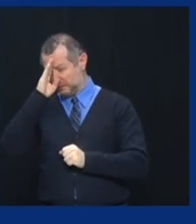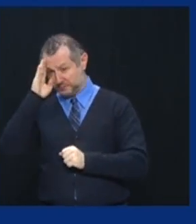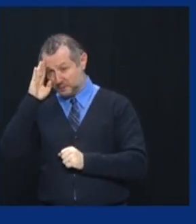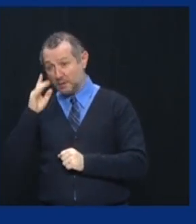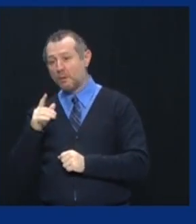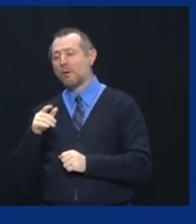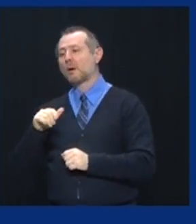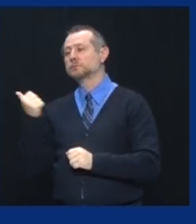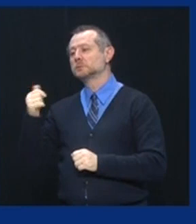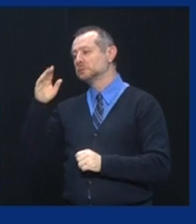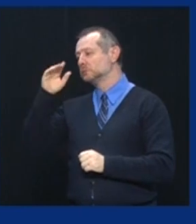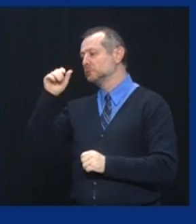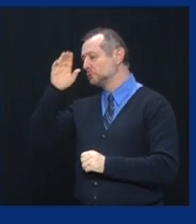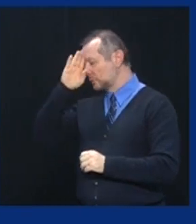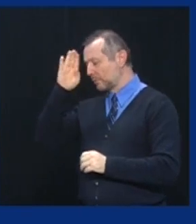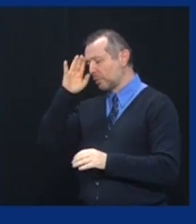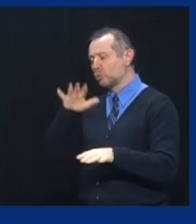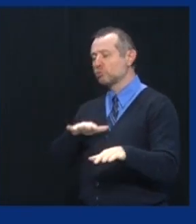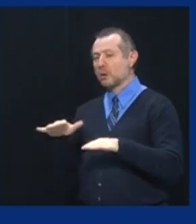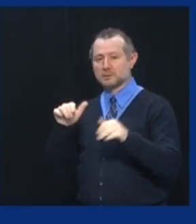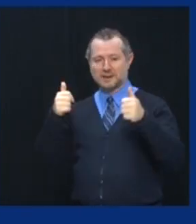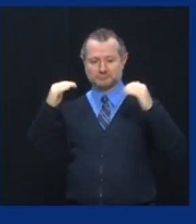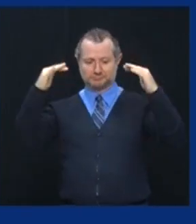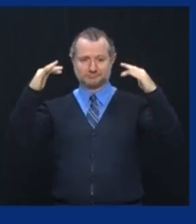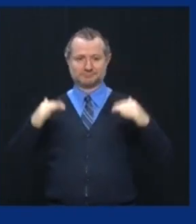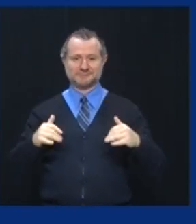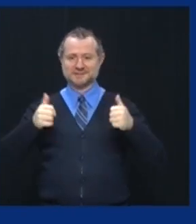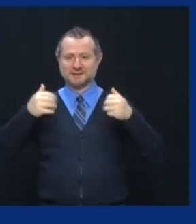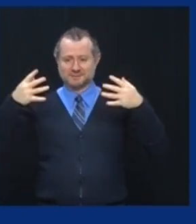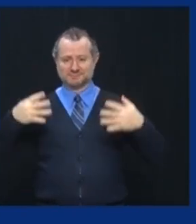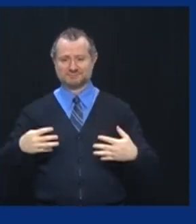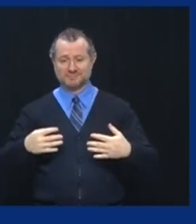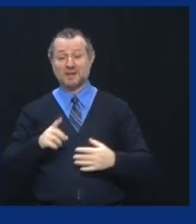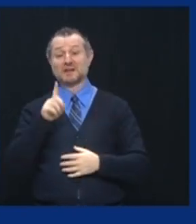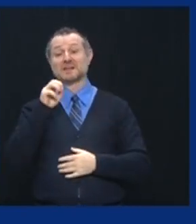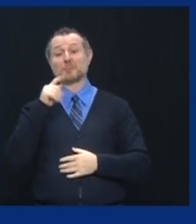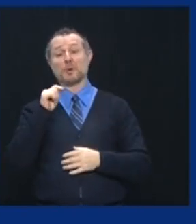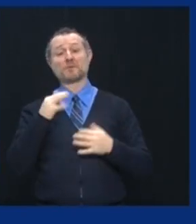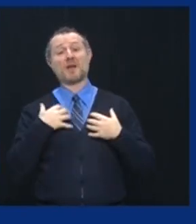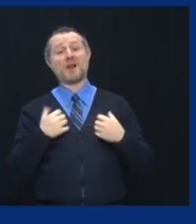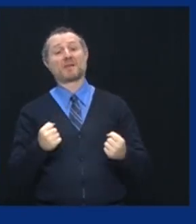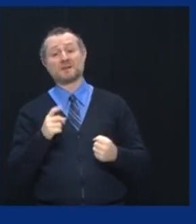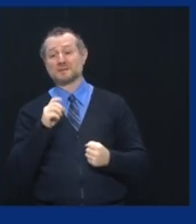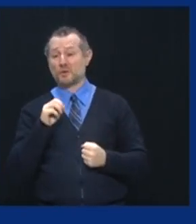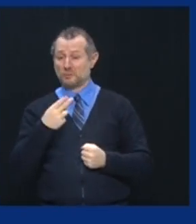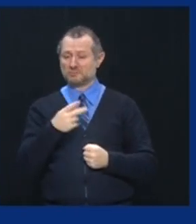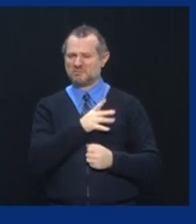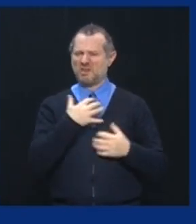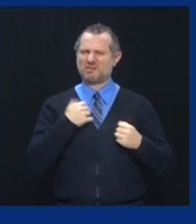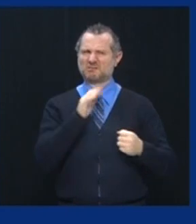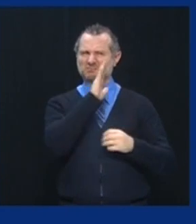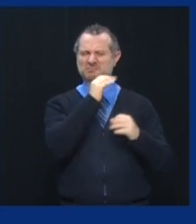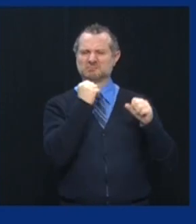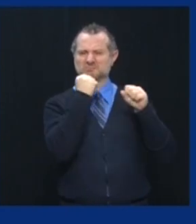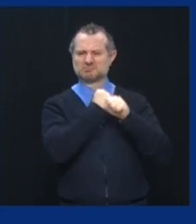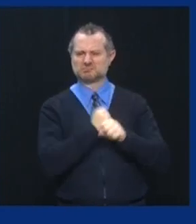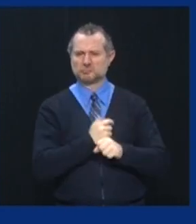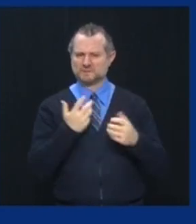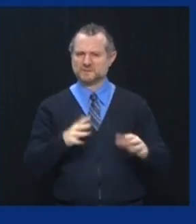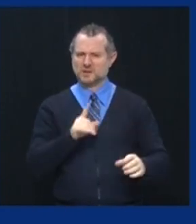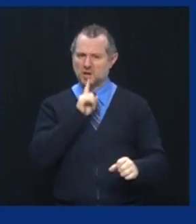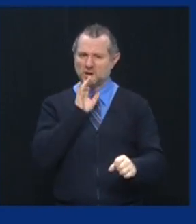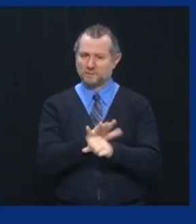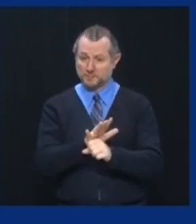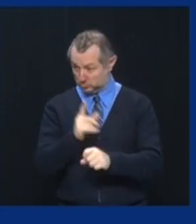and it's Department of Health data that they confirmed. By the way,